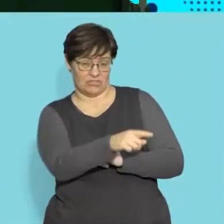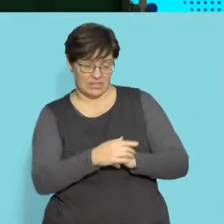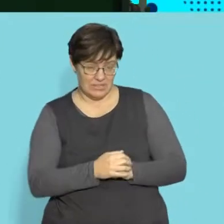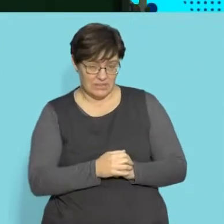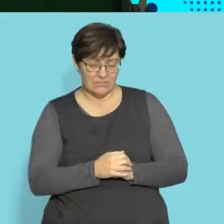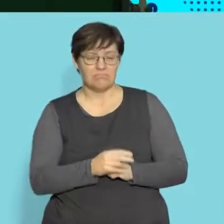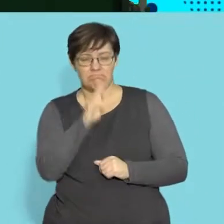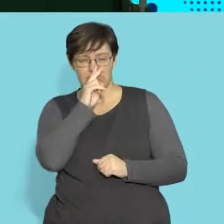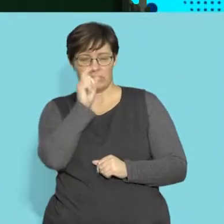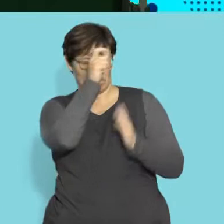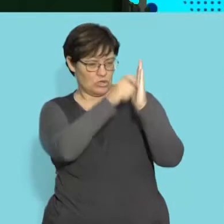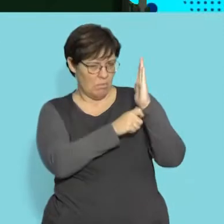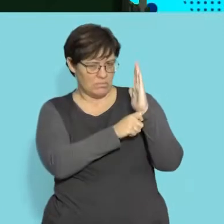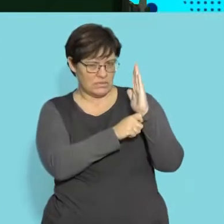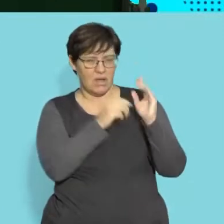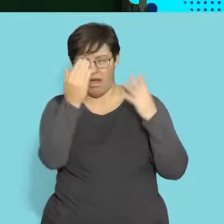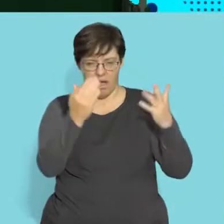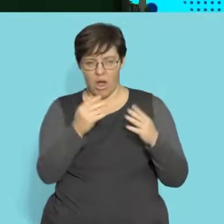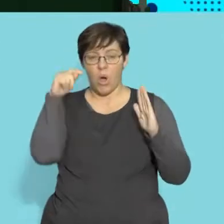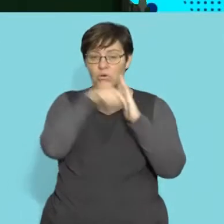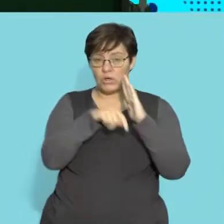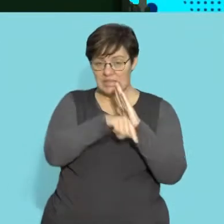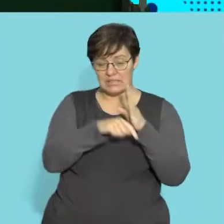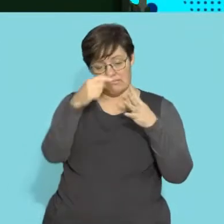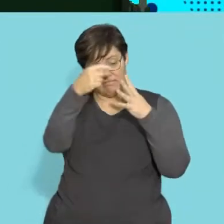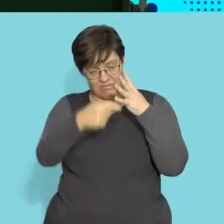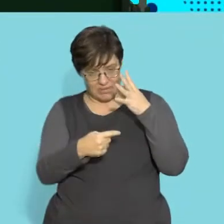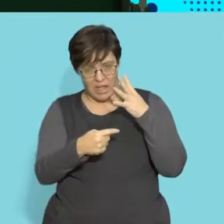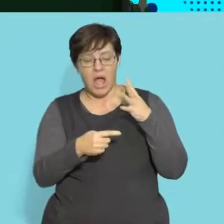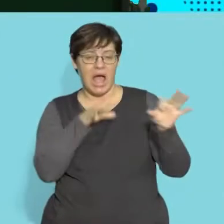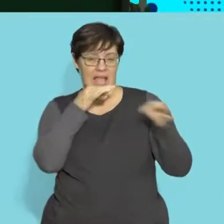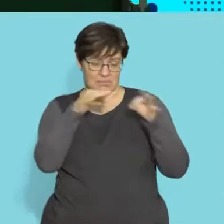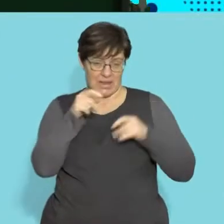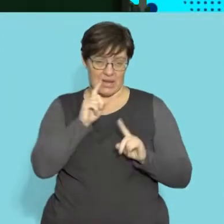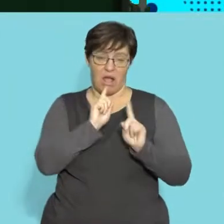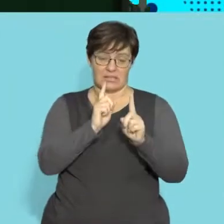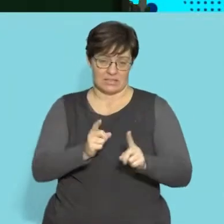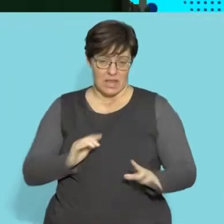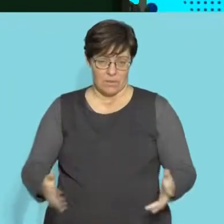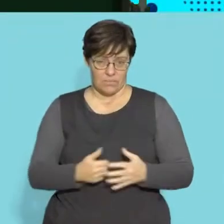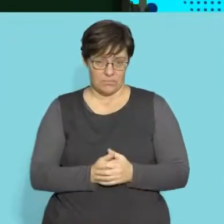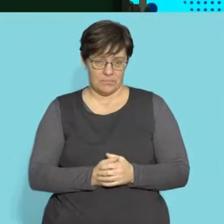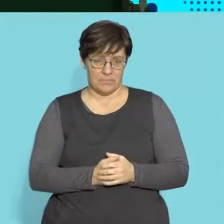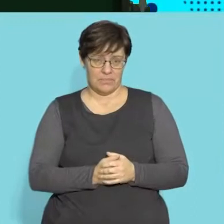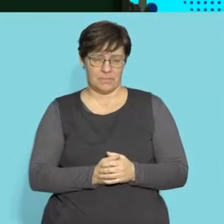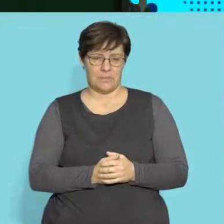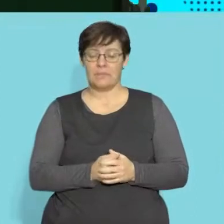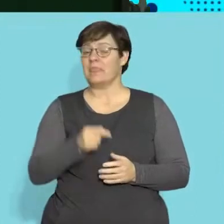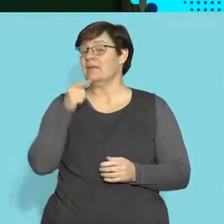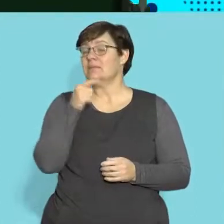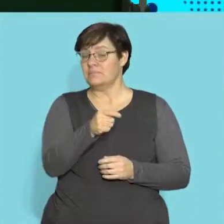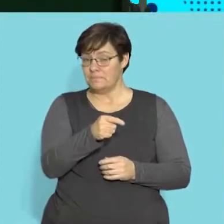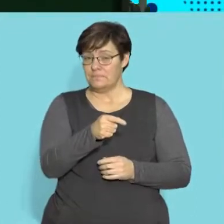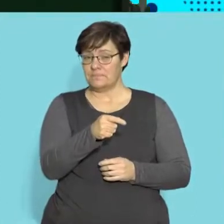terms, and let's look at how we apply these terms in the context of a few questions. It's important that we recognize that this